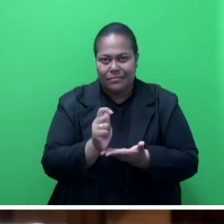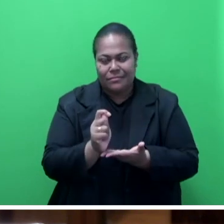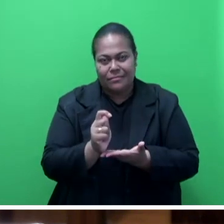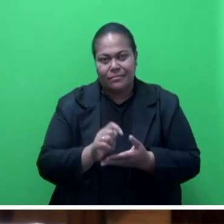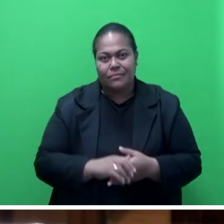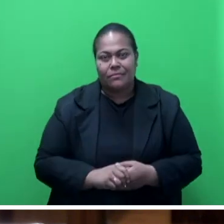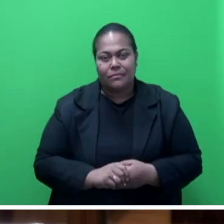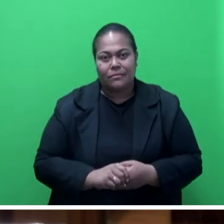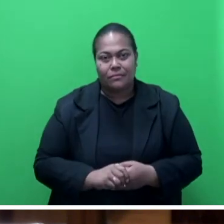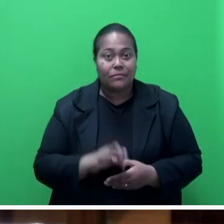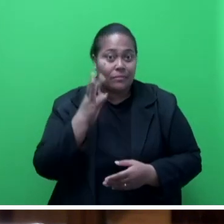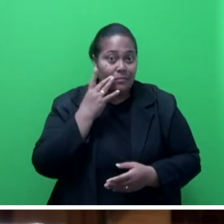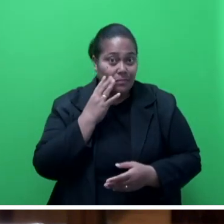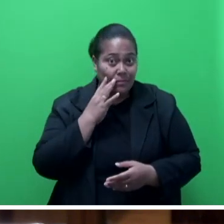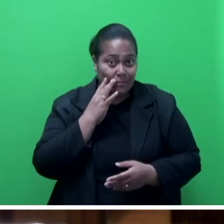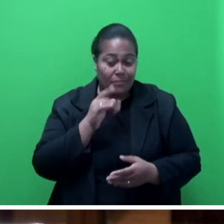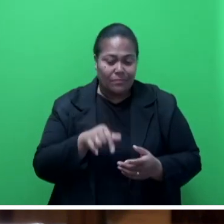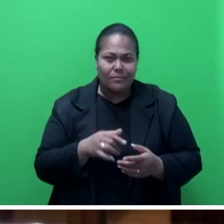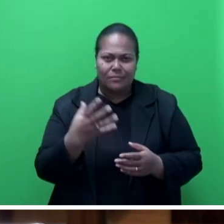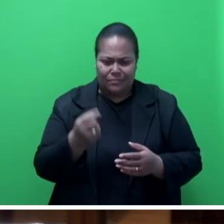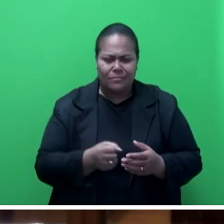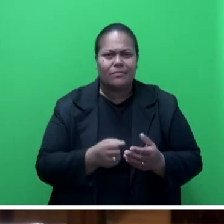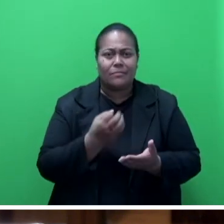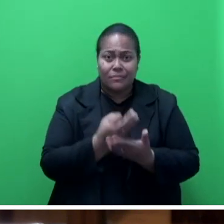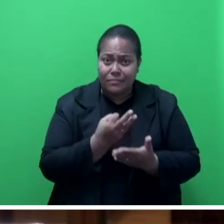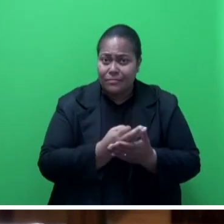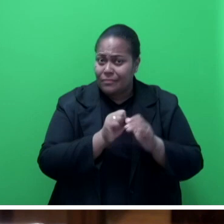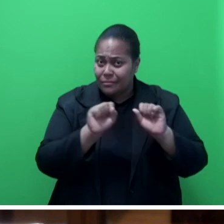And when those measures meet high international standards.